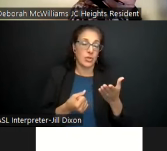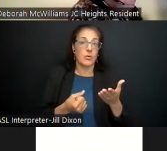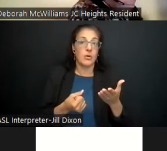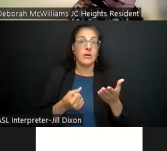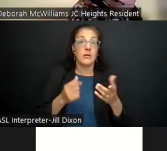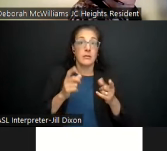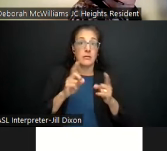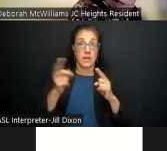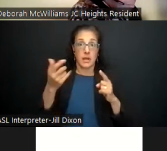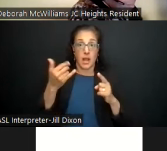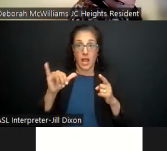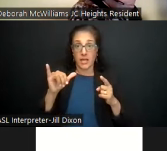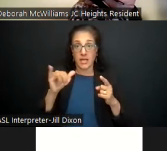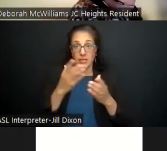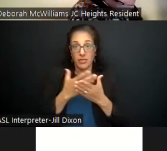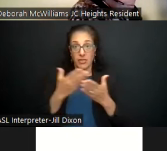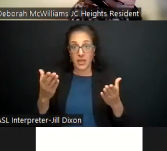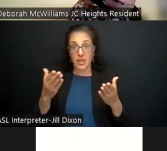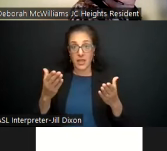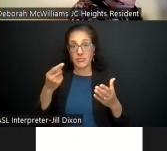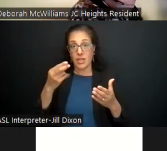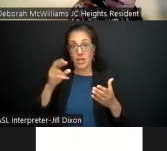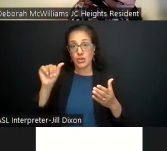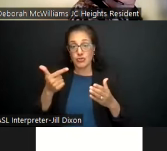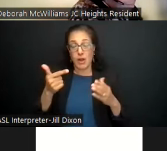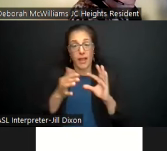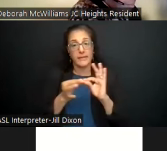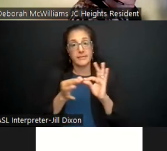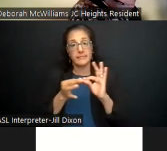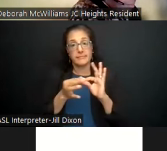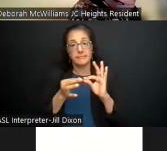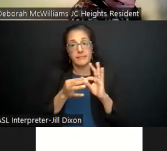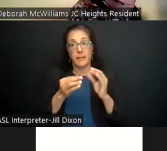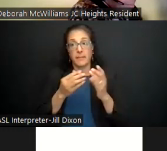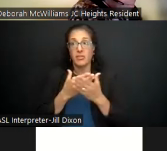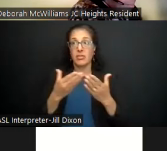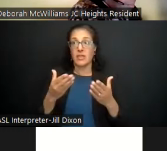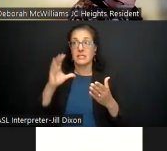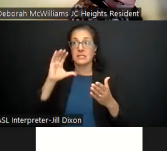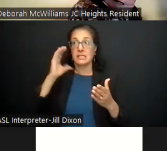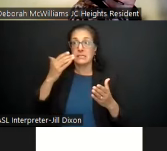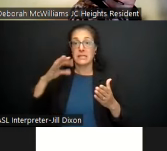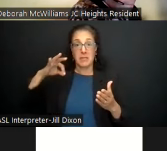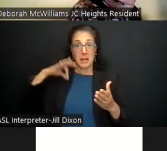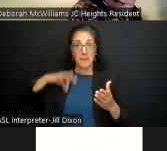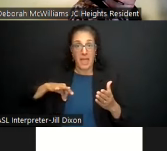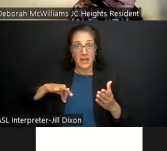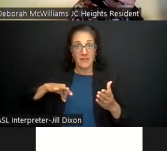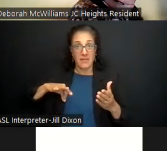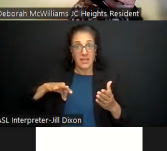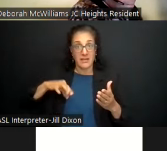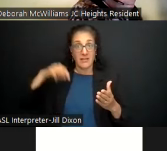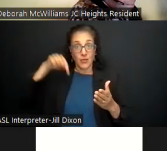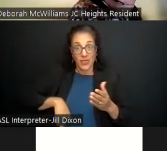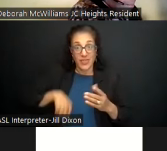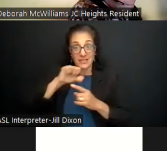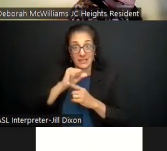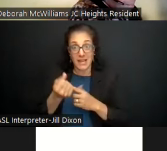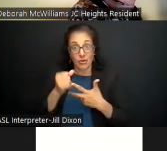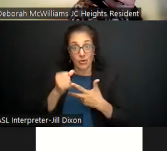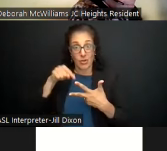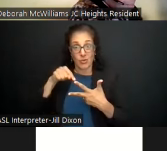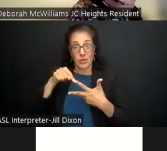any of the things that Greg walked through, are there things that seem like a benefit in this scenario as opposed to the last